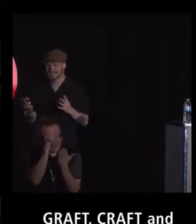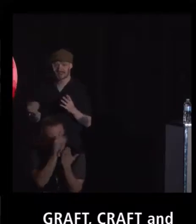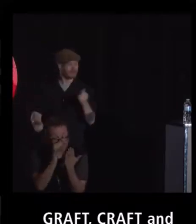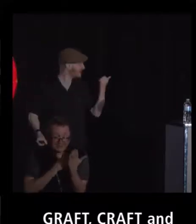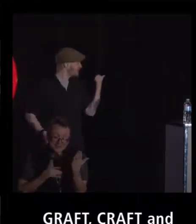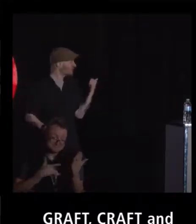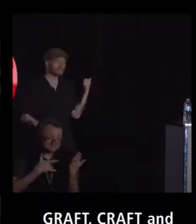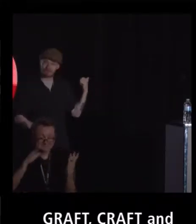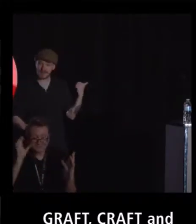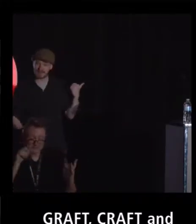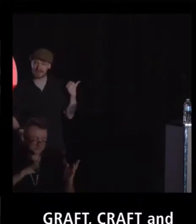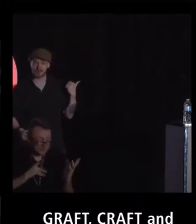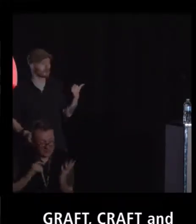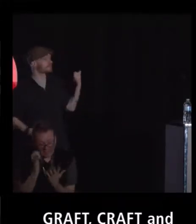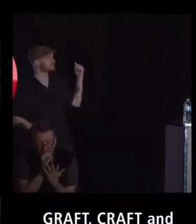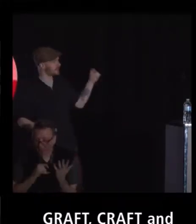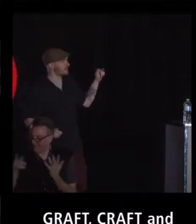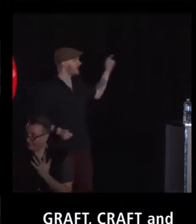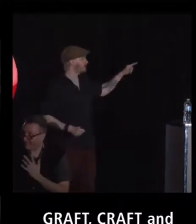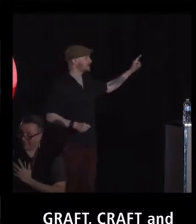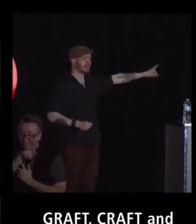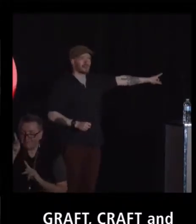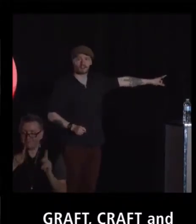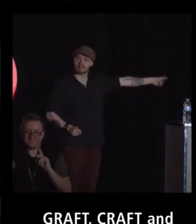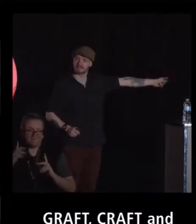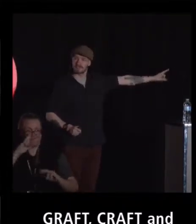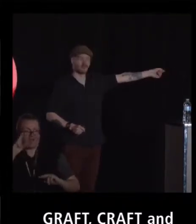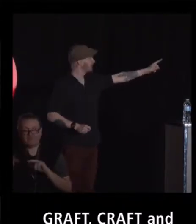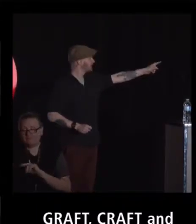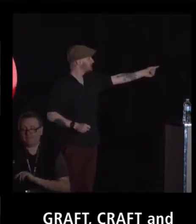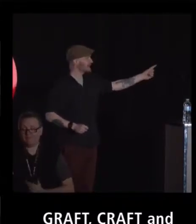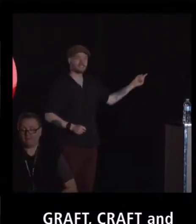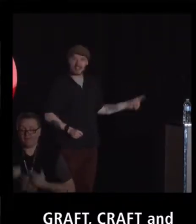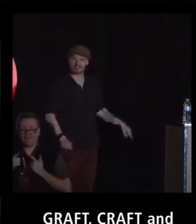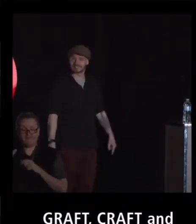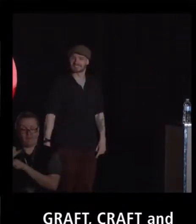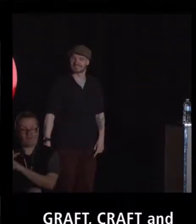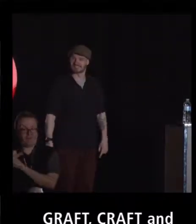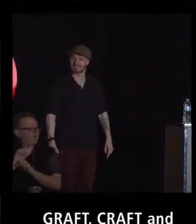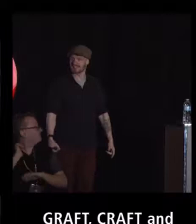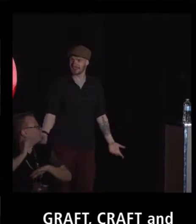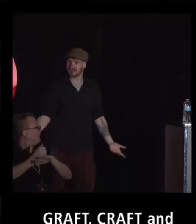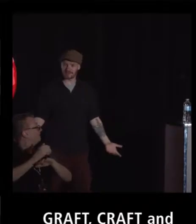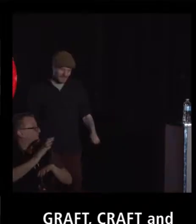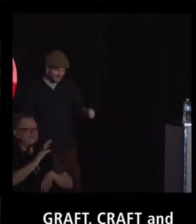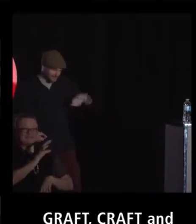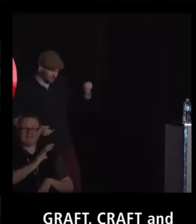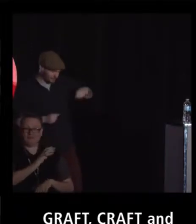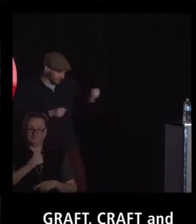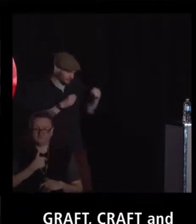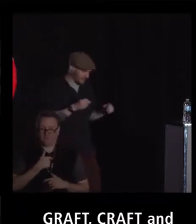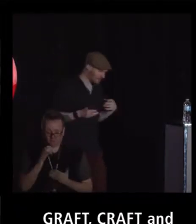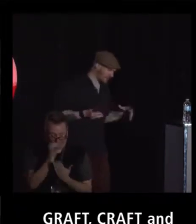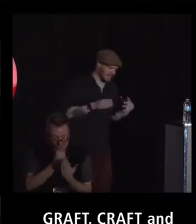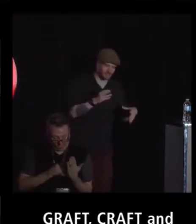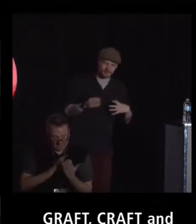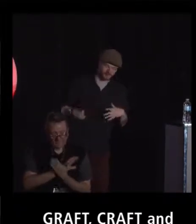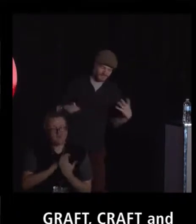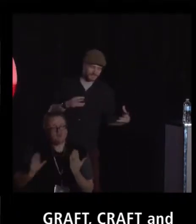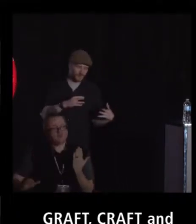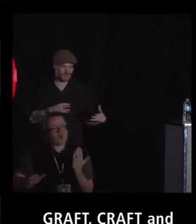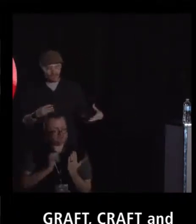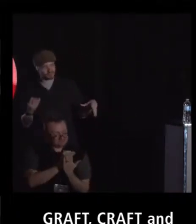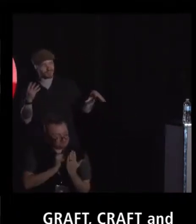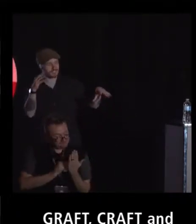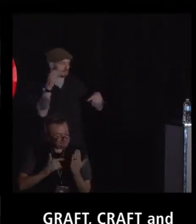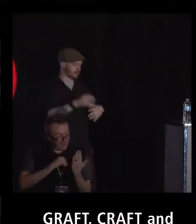in and make amazing stuff with these rad people that have spent their entire life making characters. Like, you know, when you were a kid and you just draw something on a